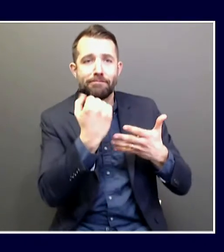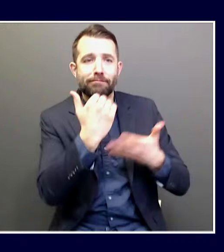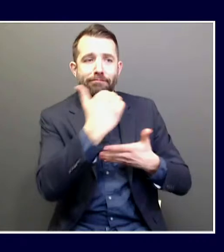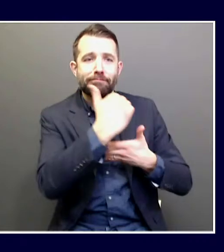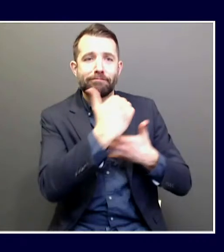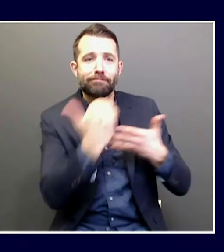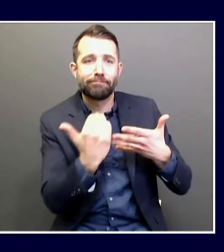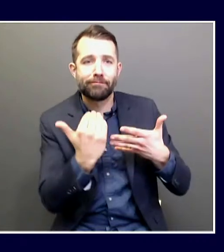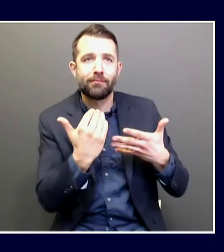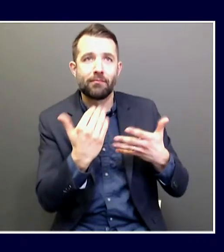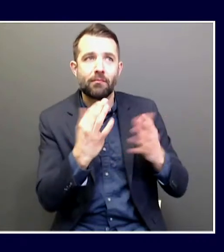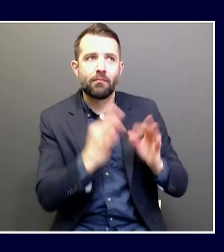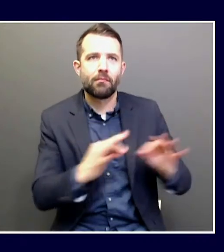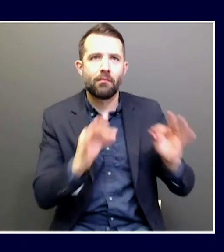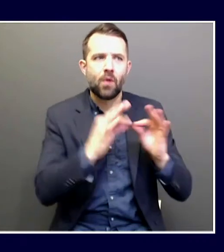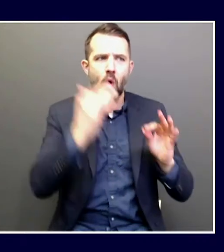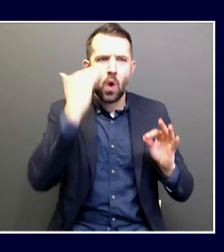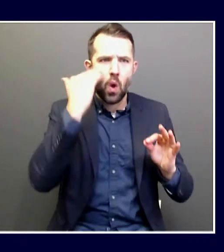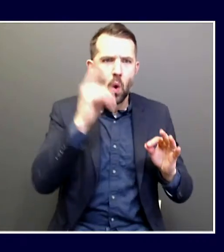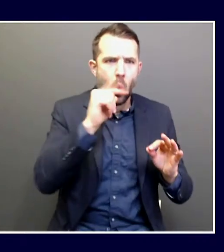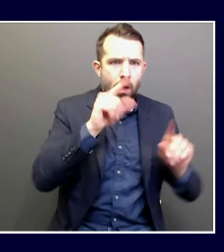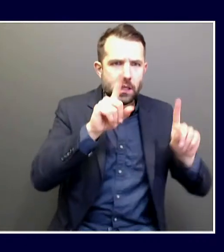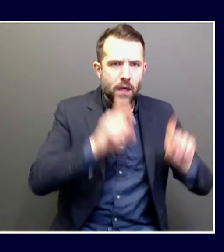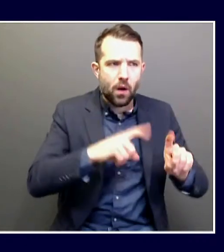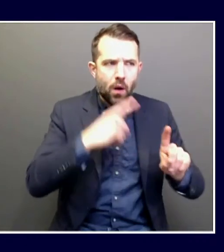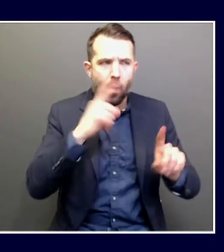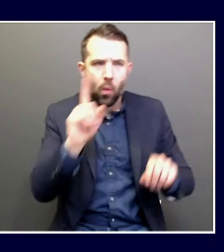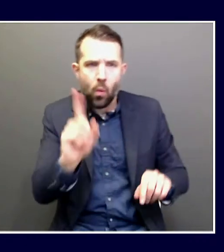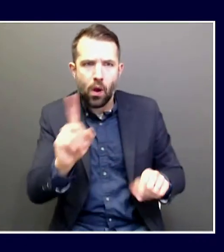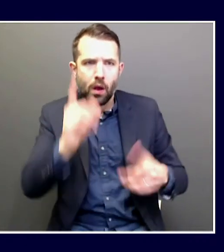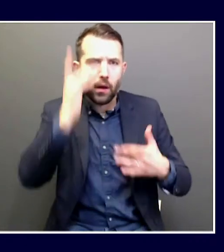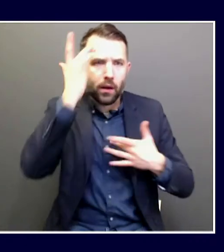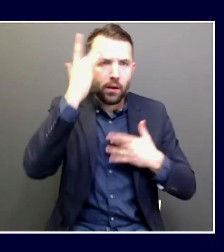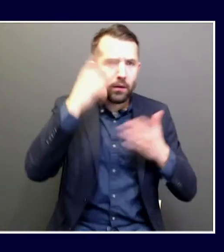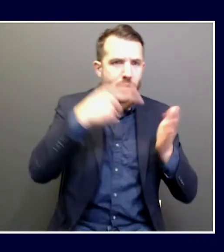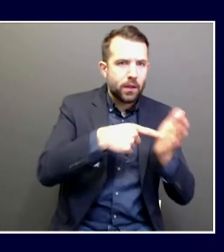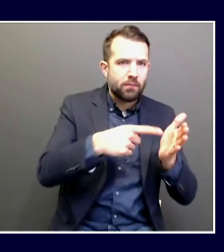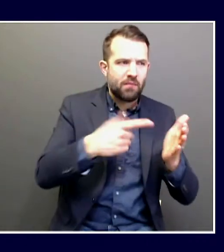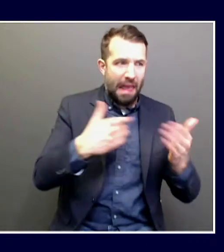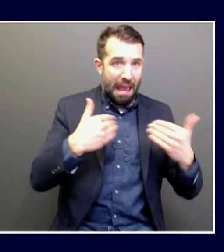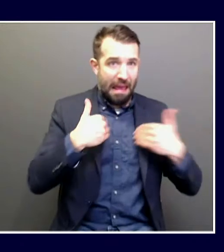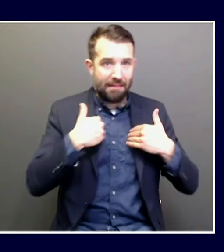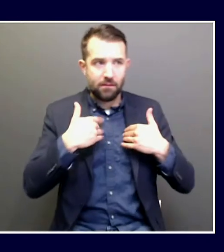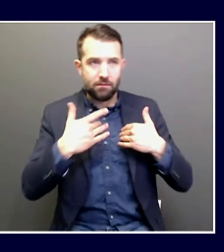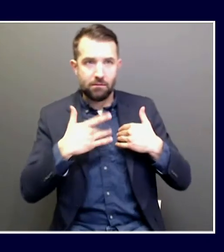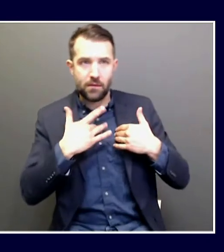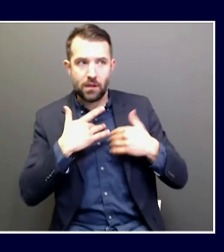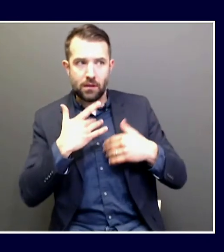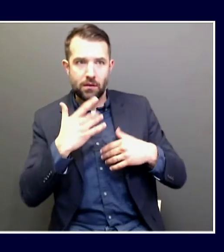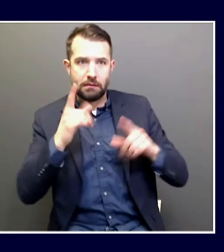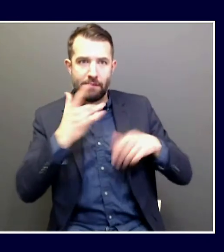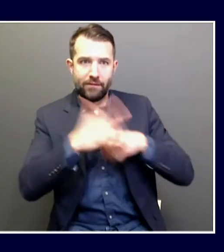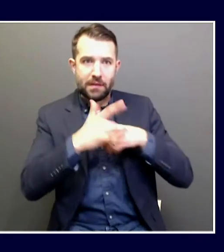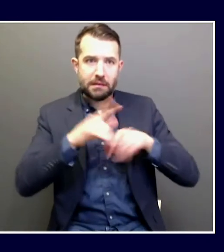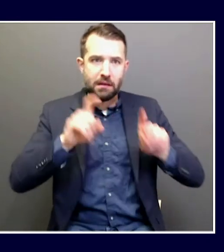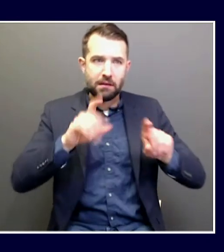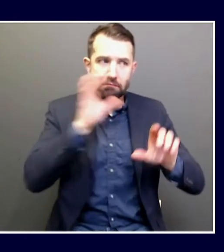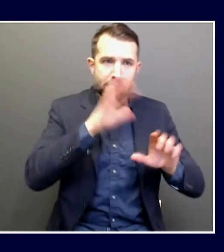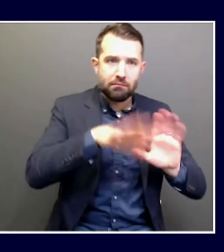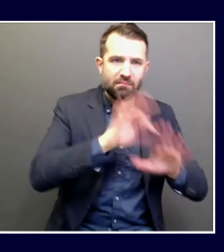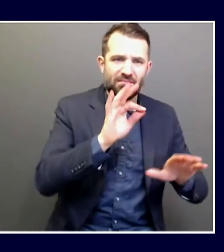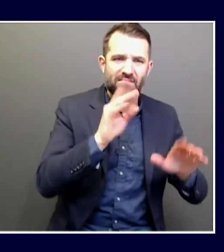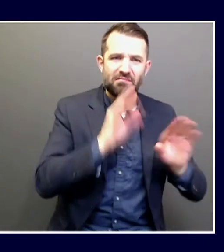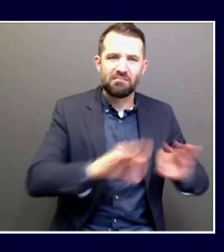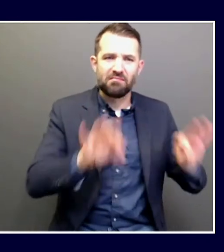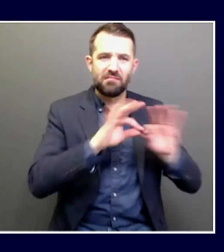And nowadays, if you're symptomatic, you're more likely to get tested, so on and so forth. I think the value of PCR